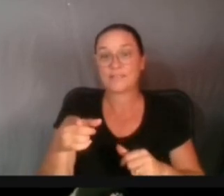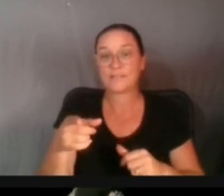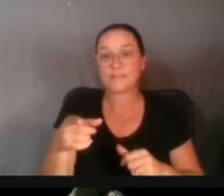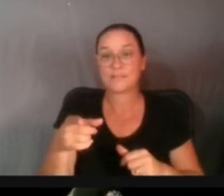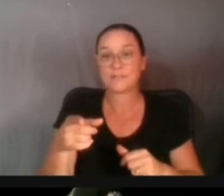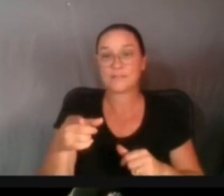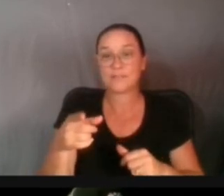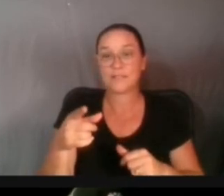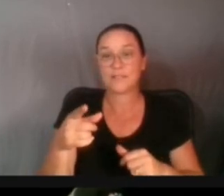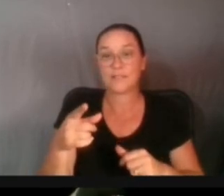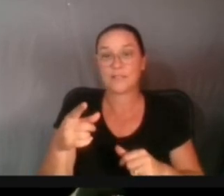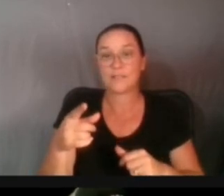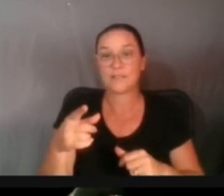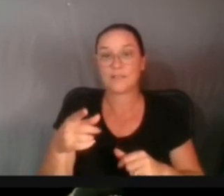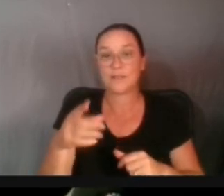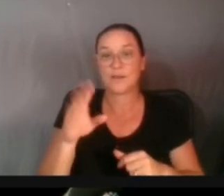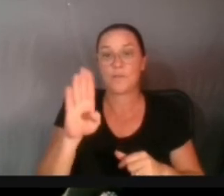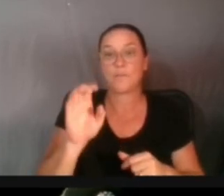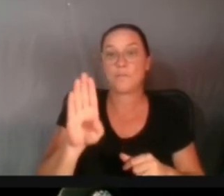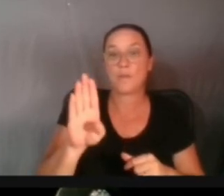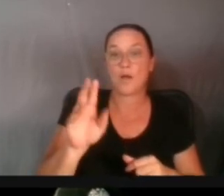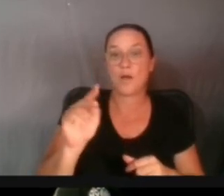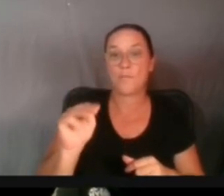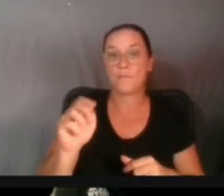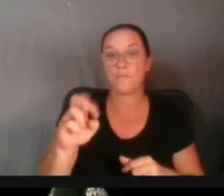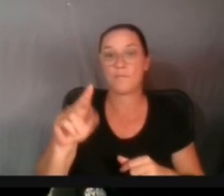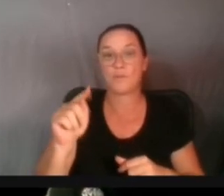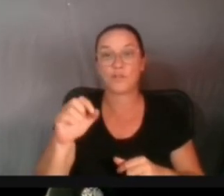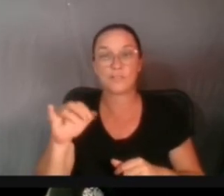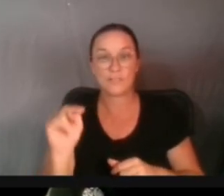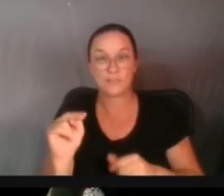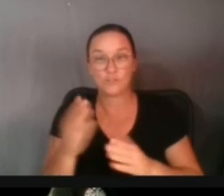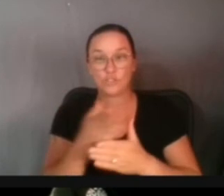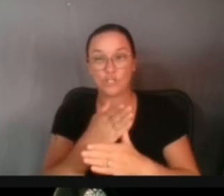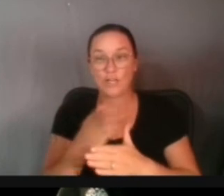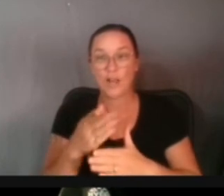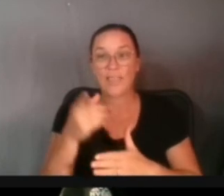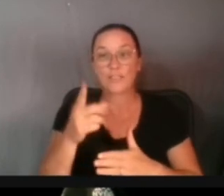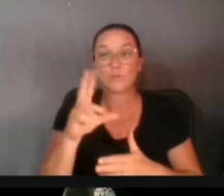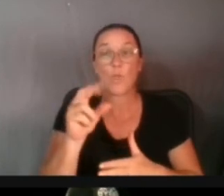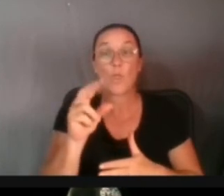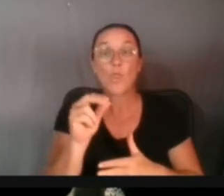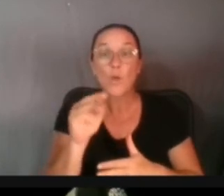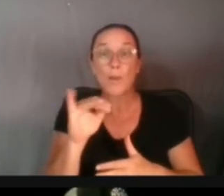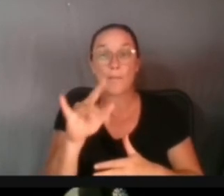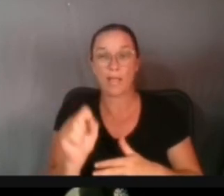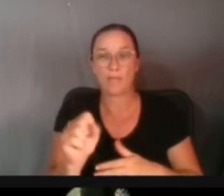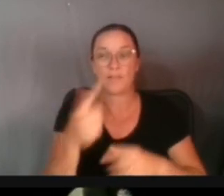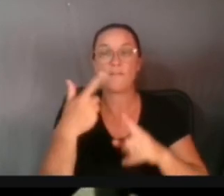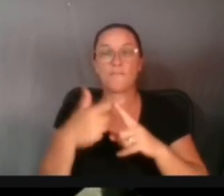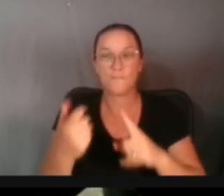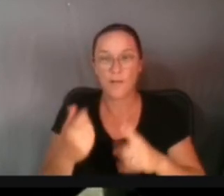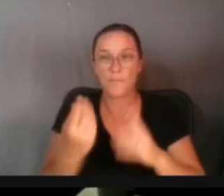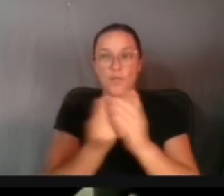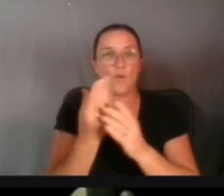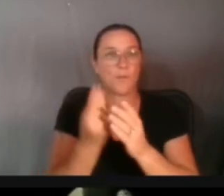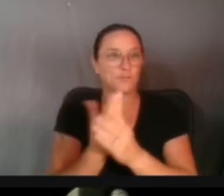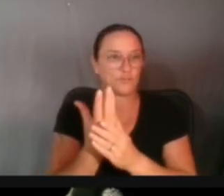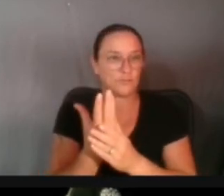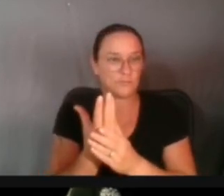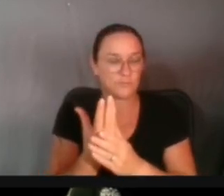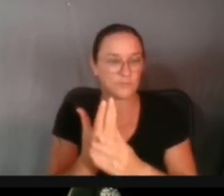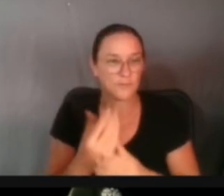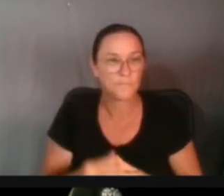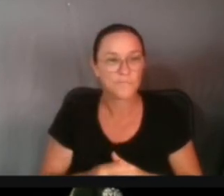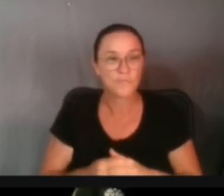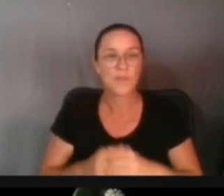found by Bob Martin, who he shared with us at 30 miles away from the eruptive center. So plenty